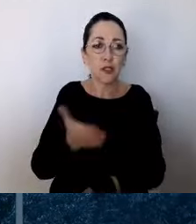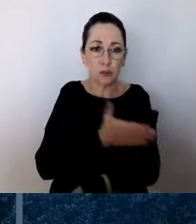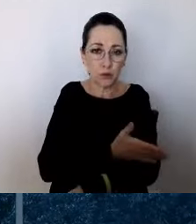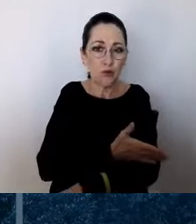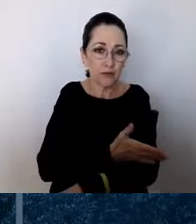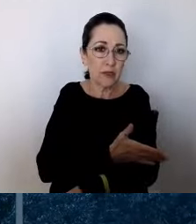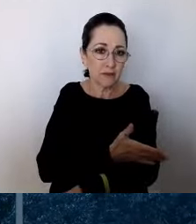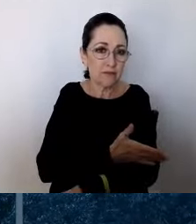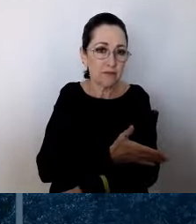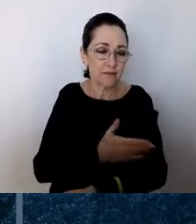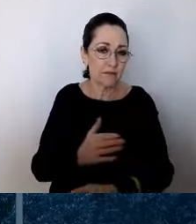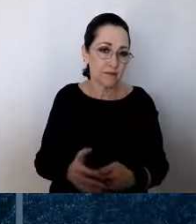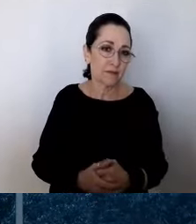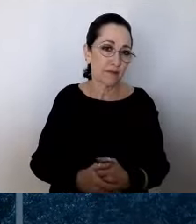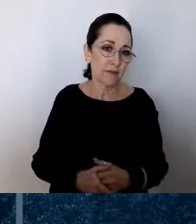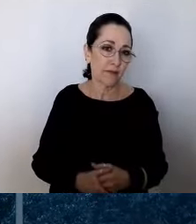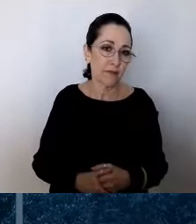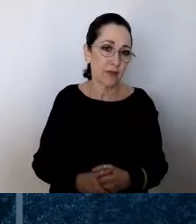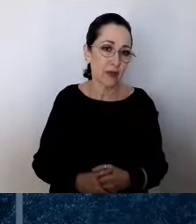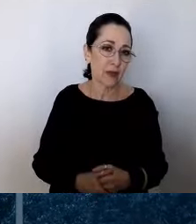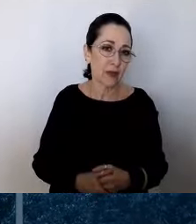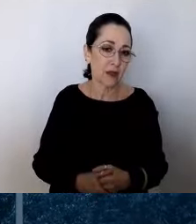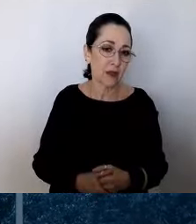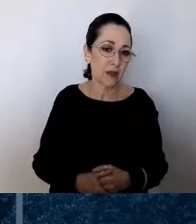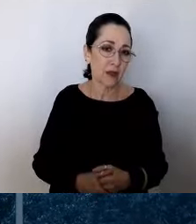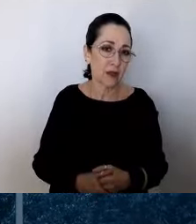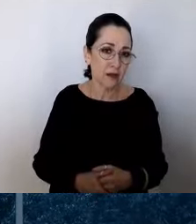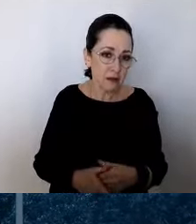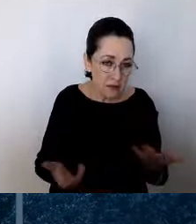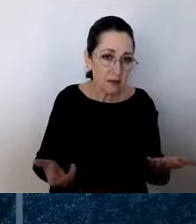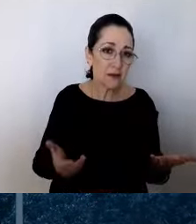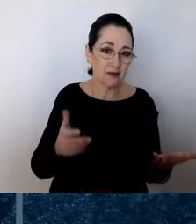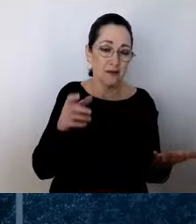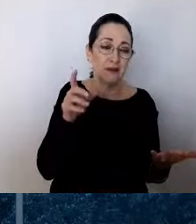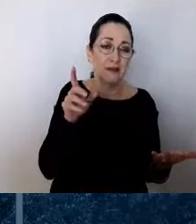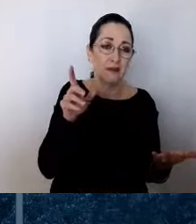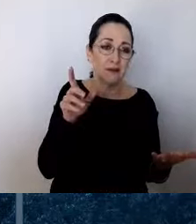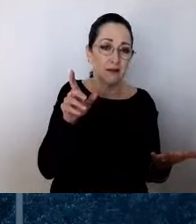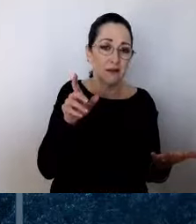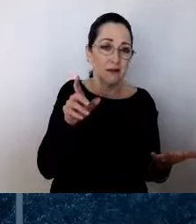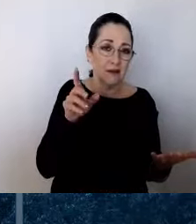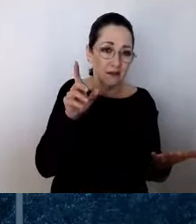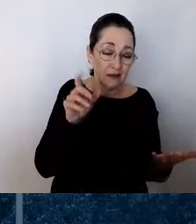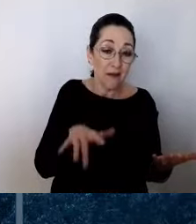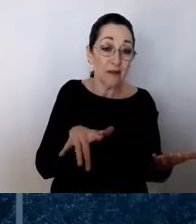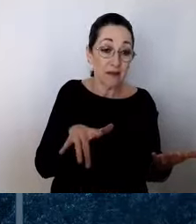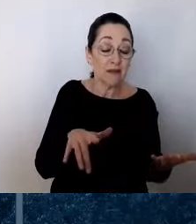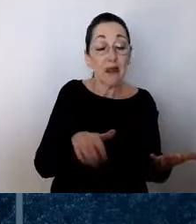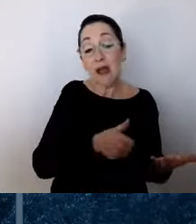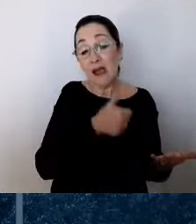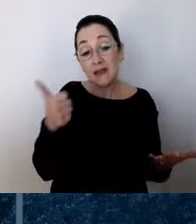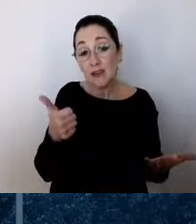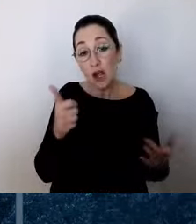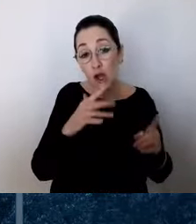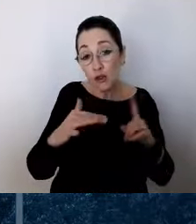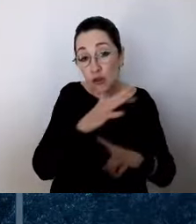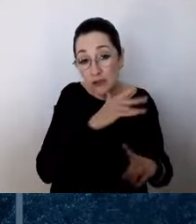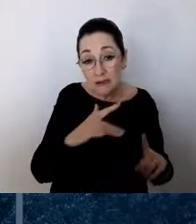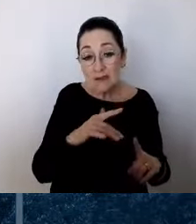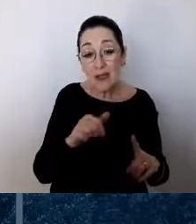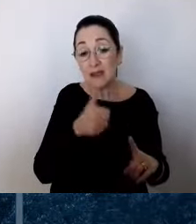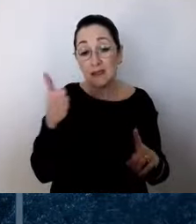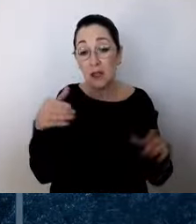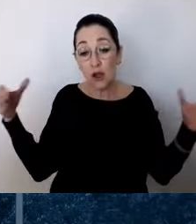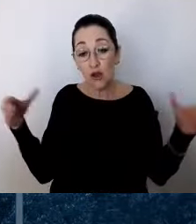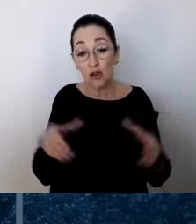getting, the kids may be coming positive at home or other gatherings, other settings, this school